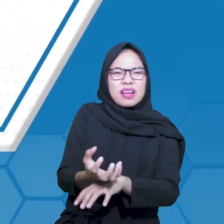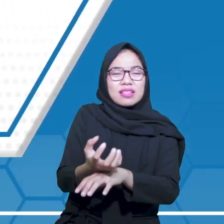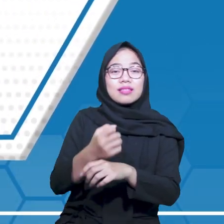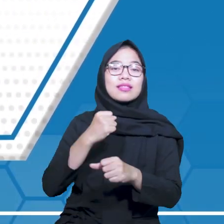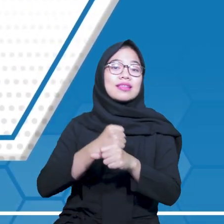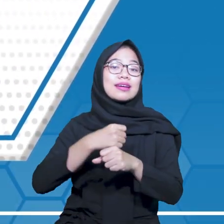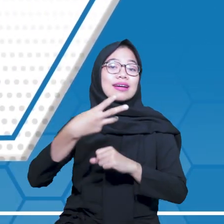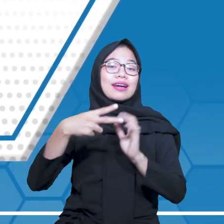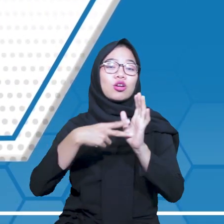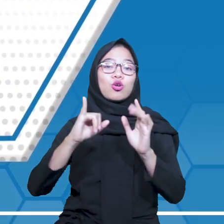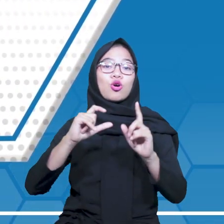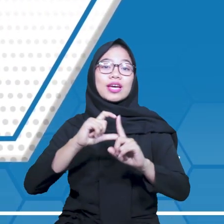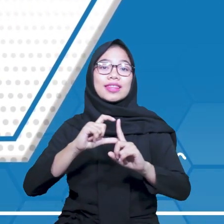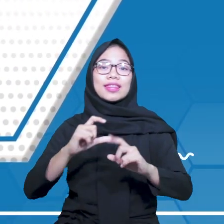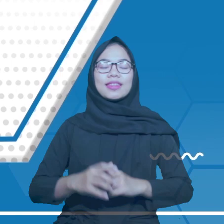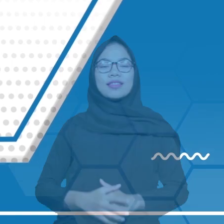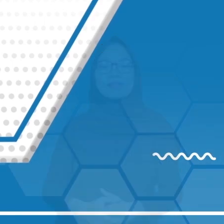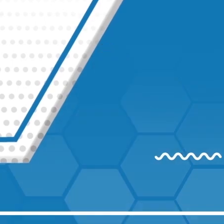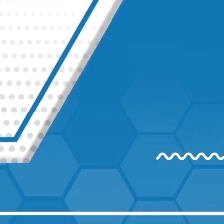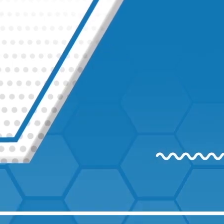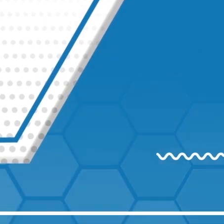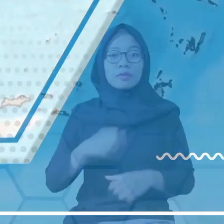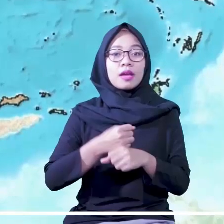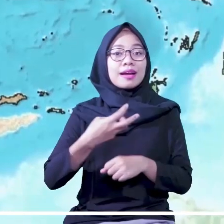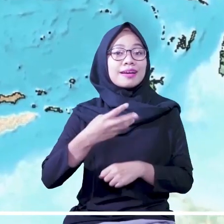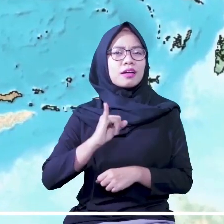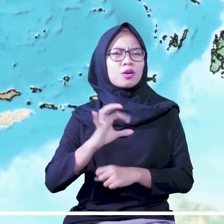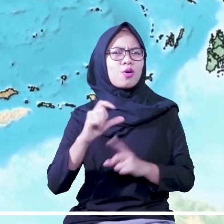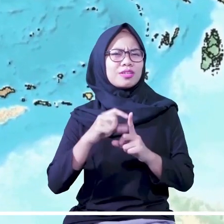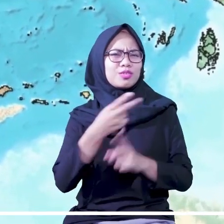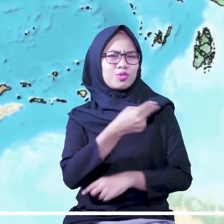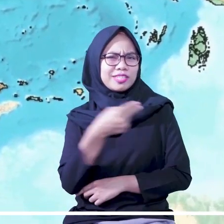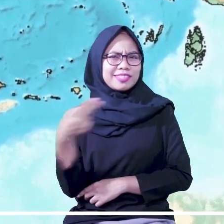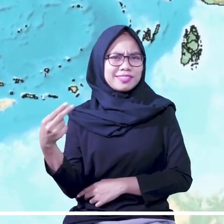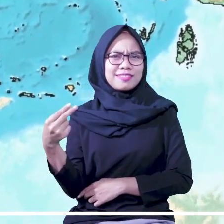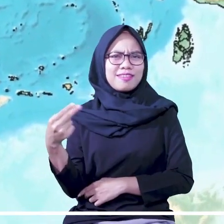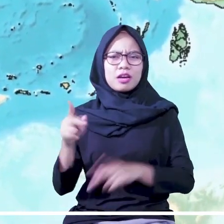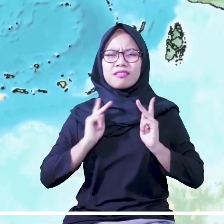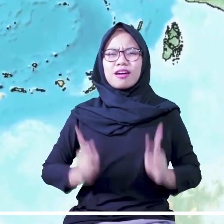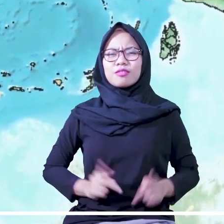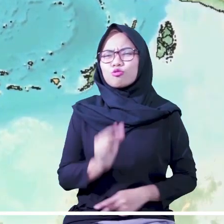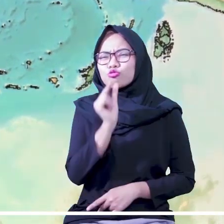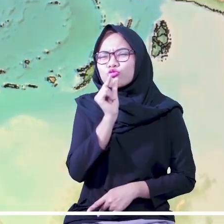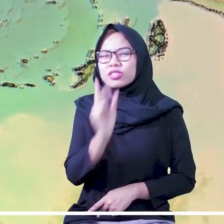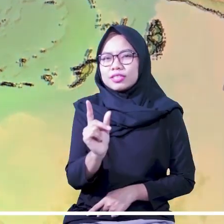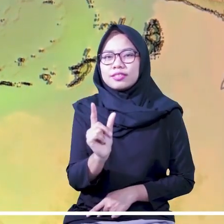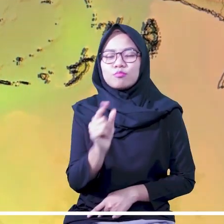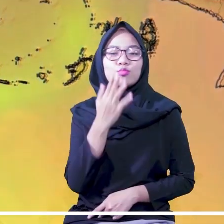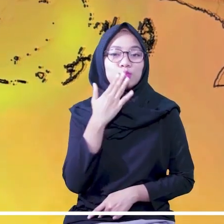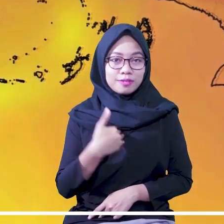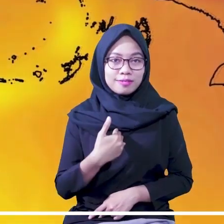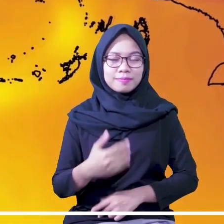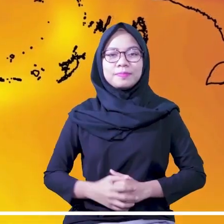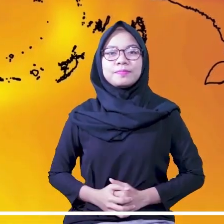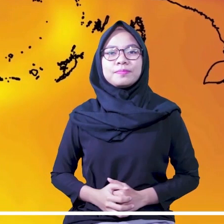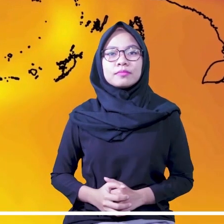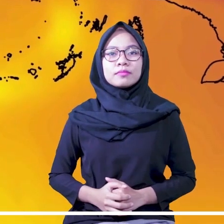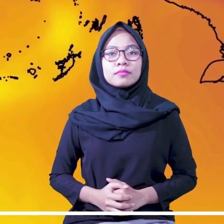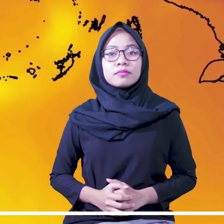Gravity Control Network and Geoid Workgroup. Indonesia's Geoid has its own unique characteristics.